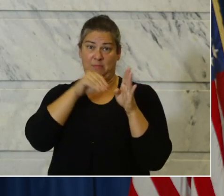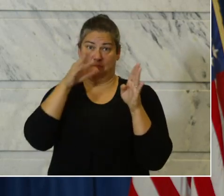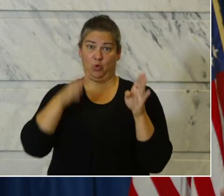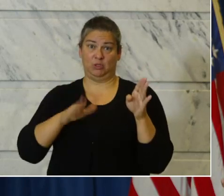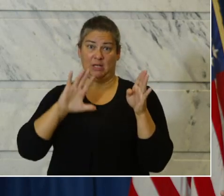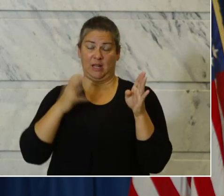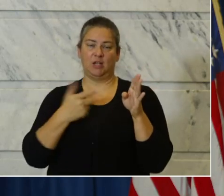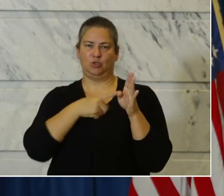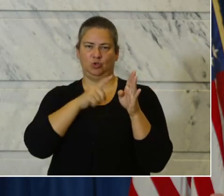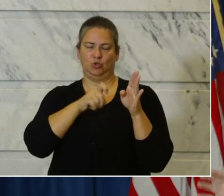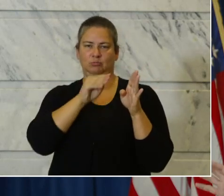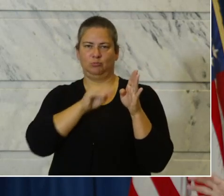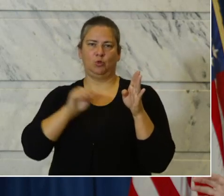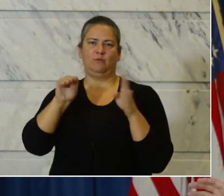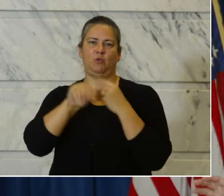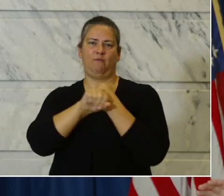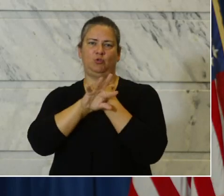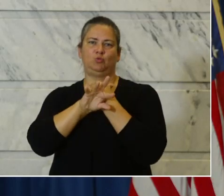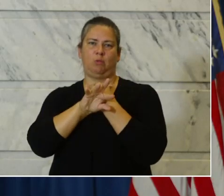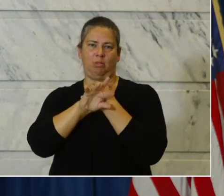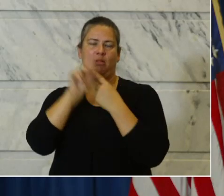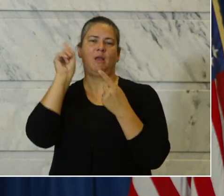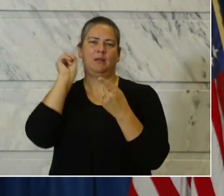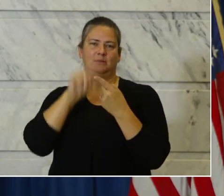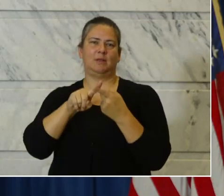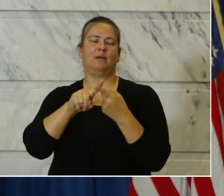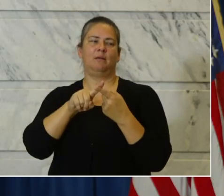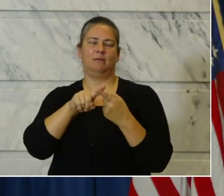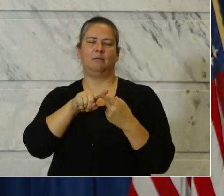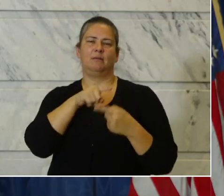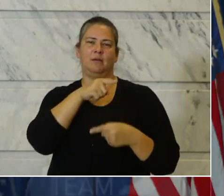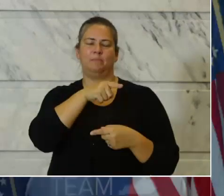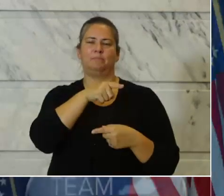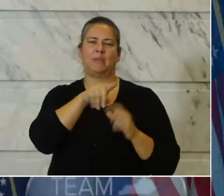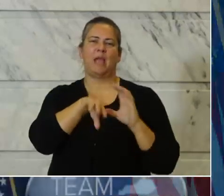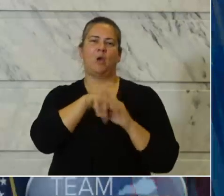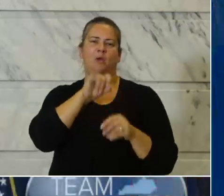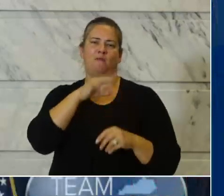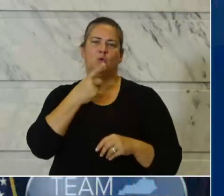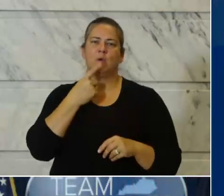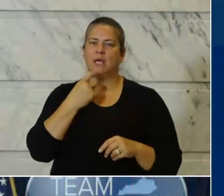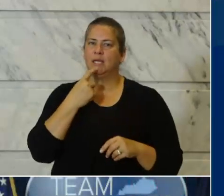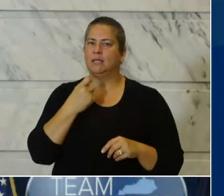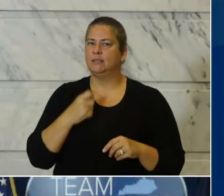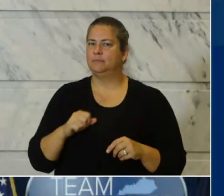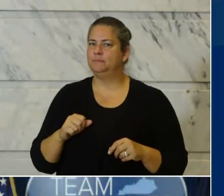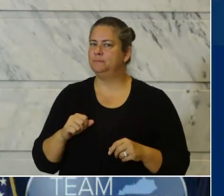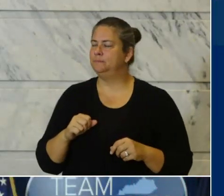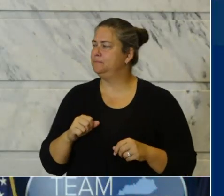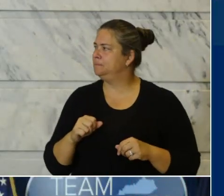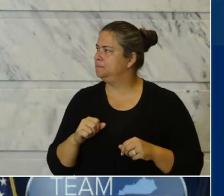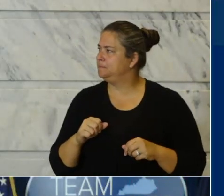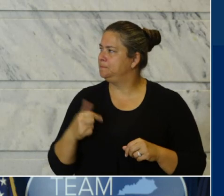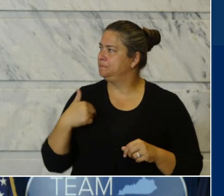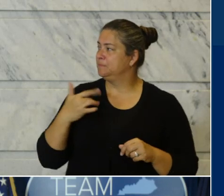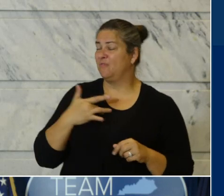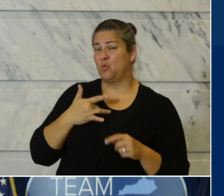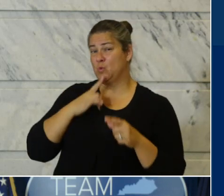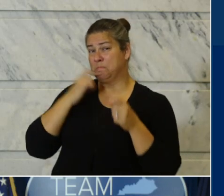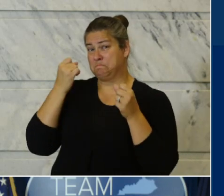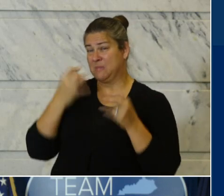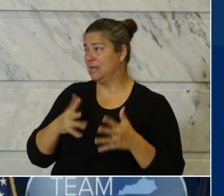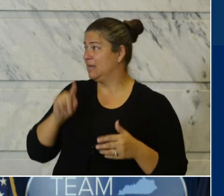they ought to move to virtual until they can move out of the red. I believe that in many